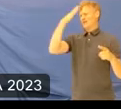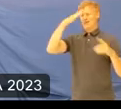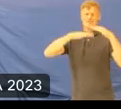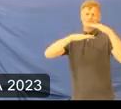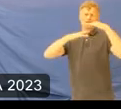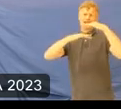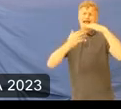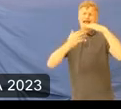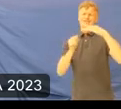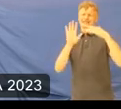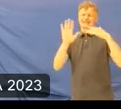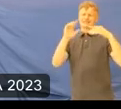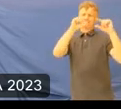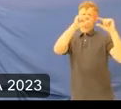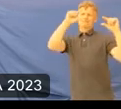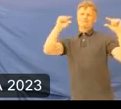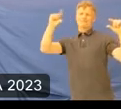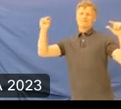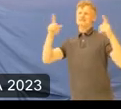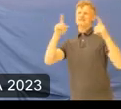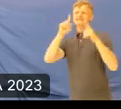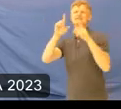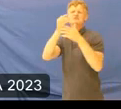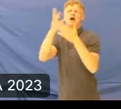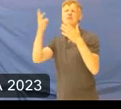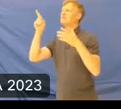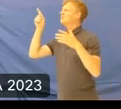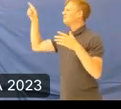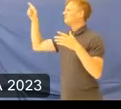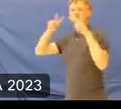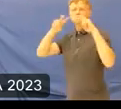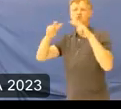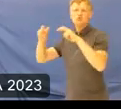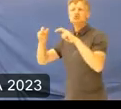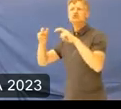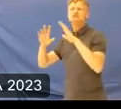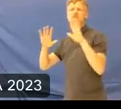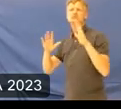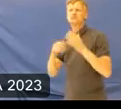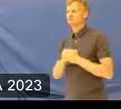And Grice's generalized conversational implicatures